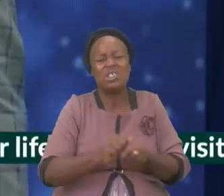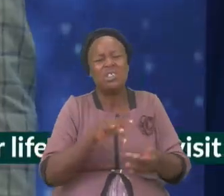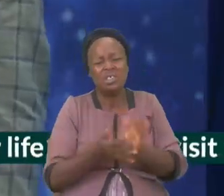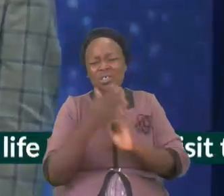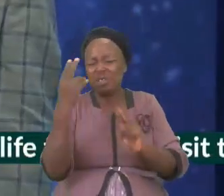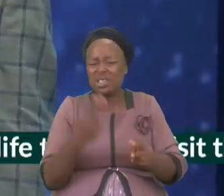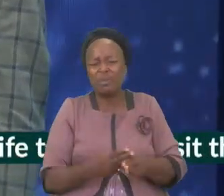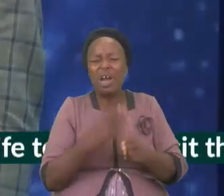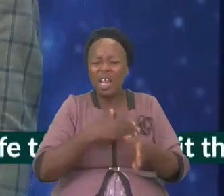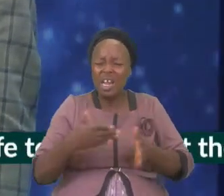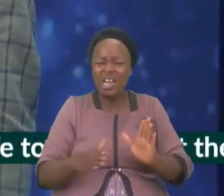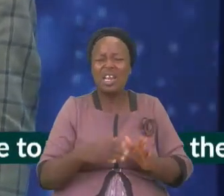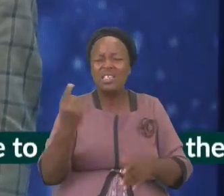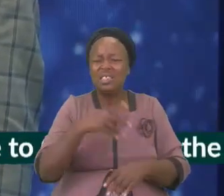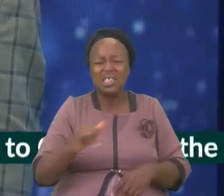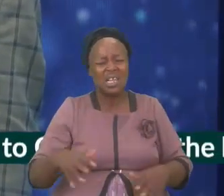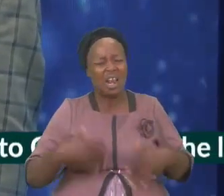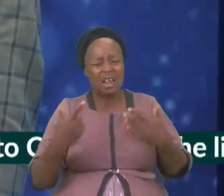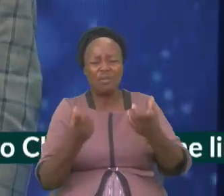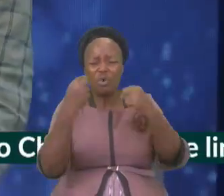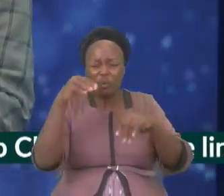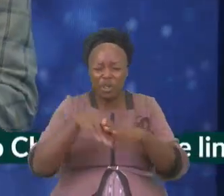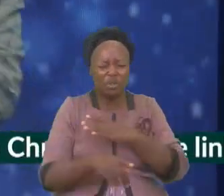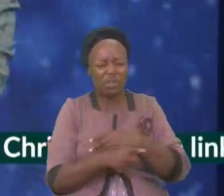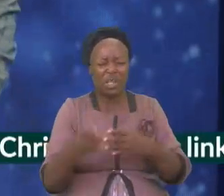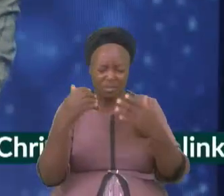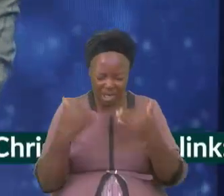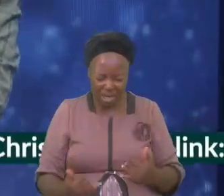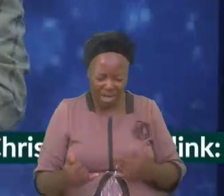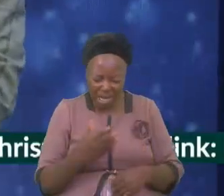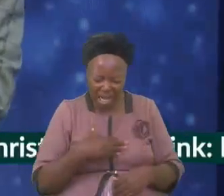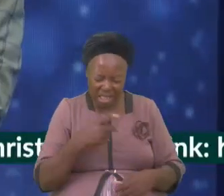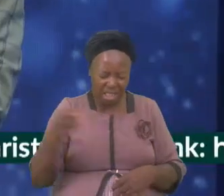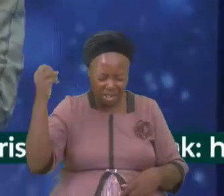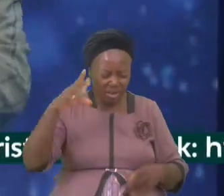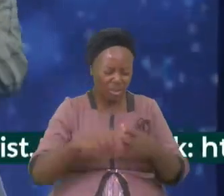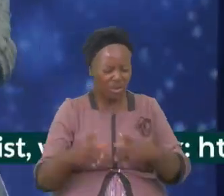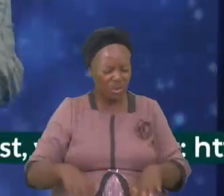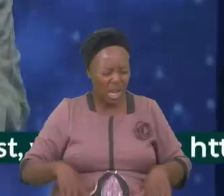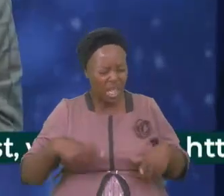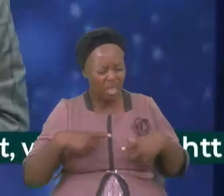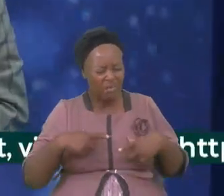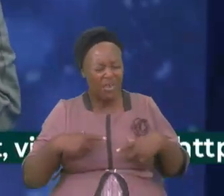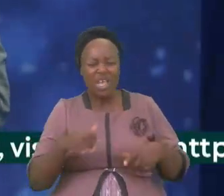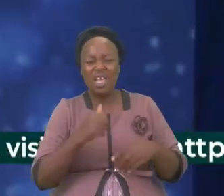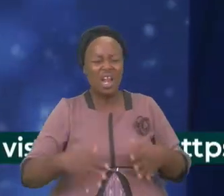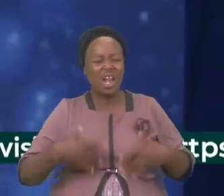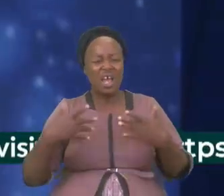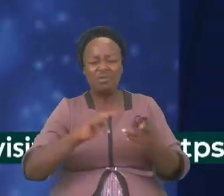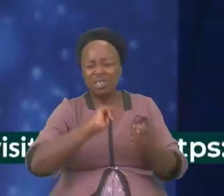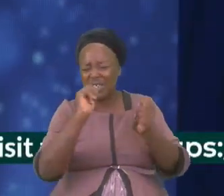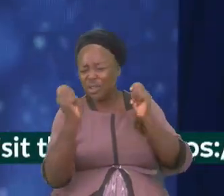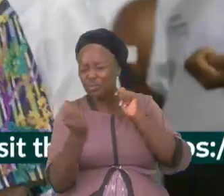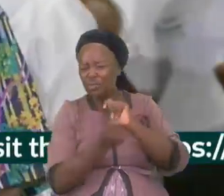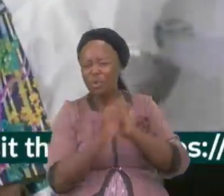now. And the grace to live a life transformed by the grace of God, grant to everyone